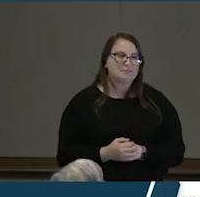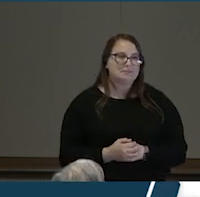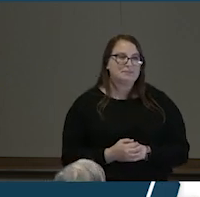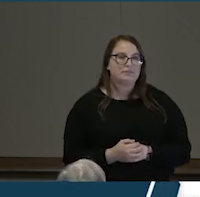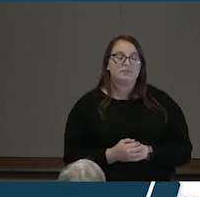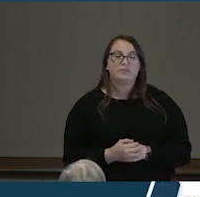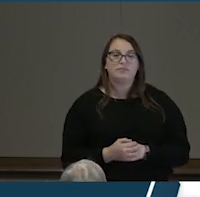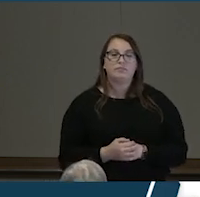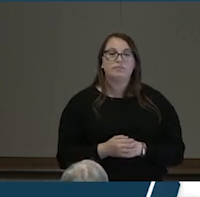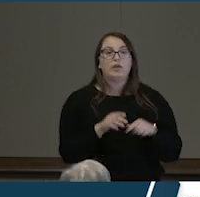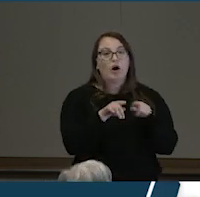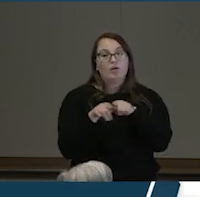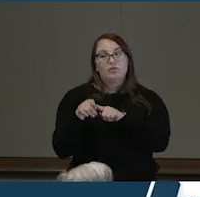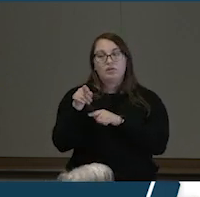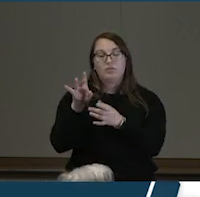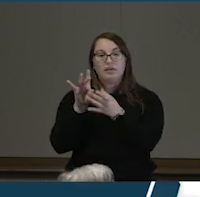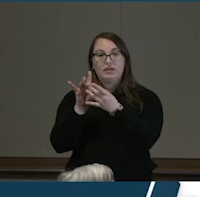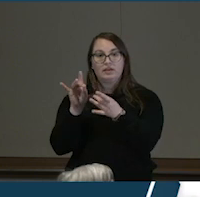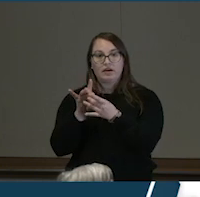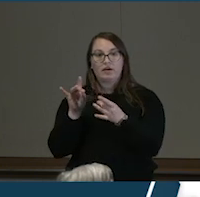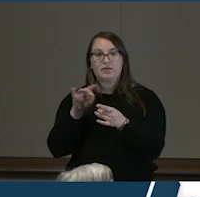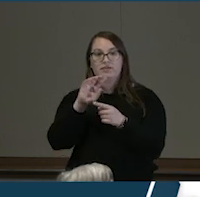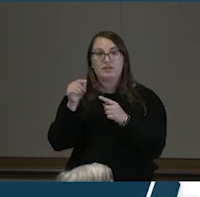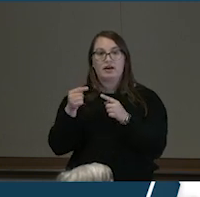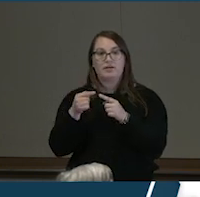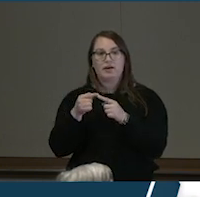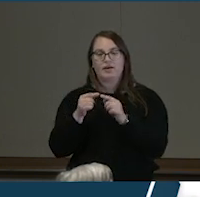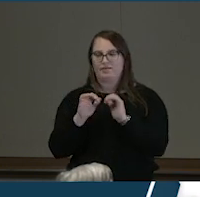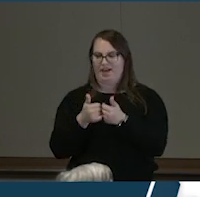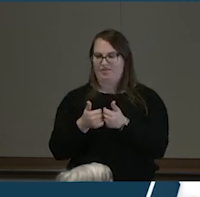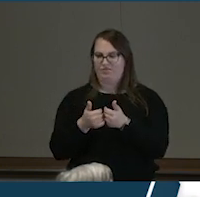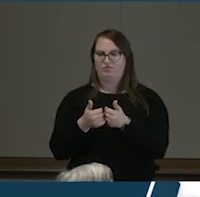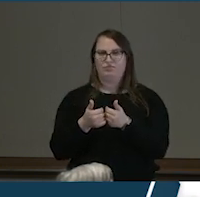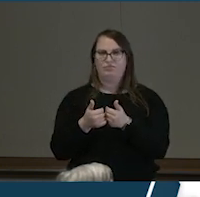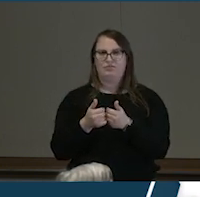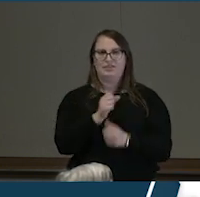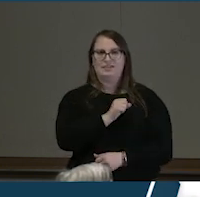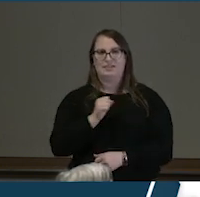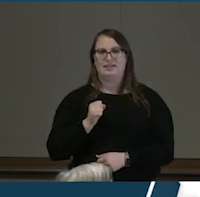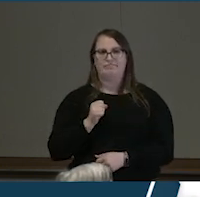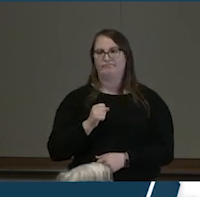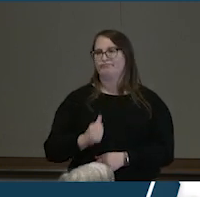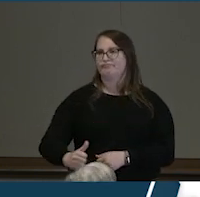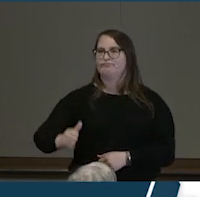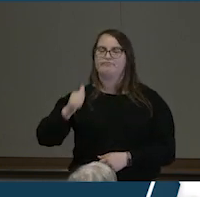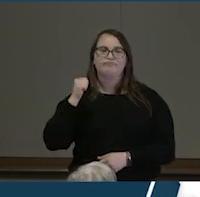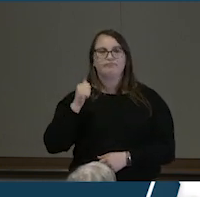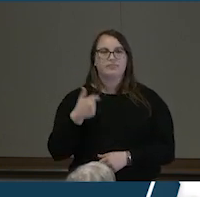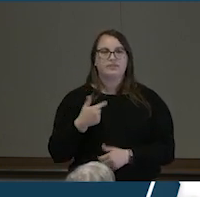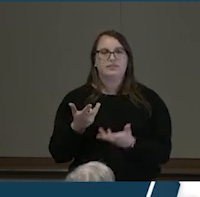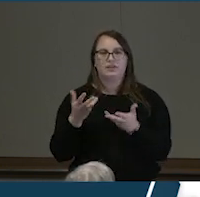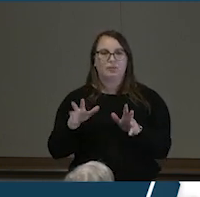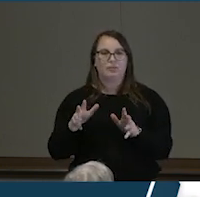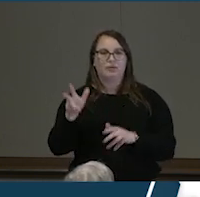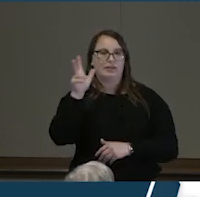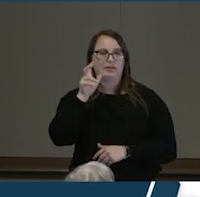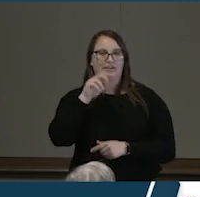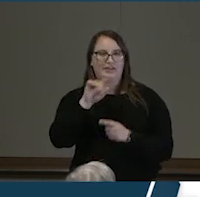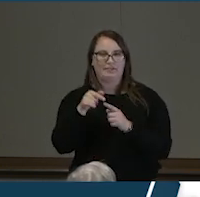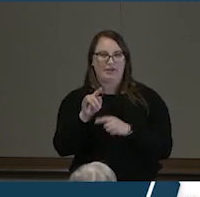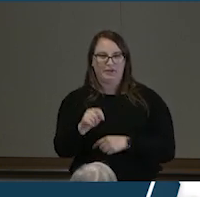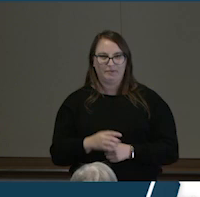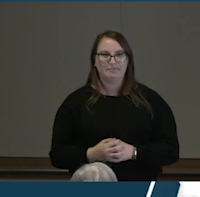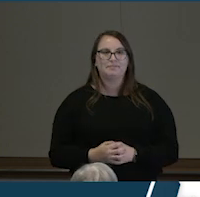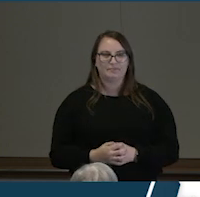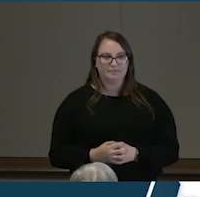his presentation of the bill on how the Senate refused to hear it. So we will be focused on the Senate next year, but that's